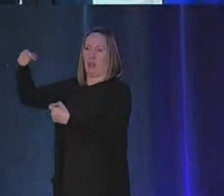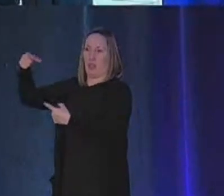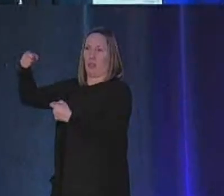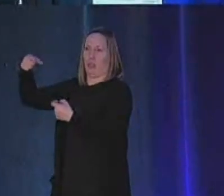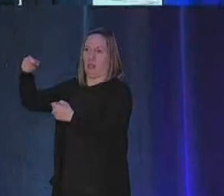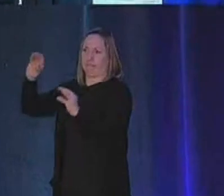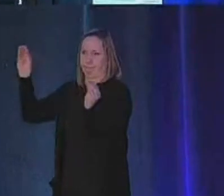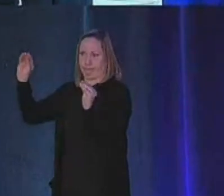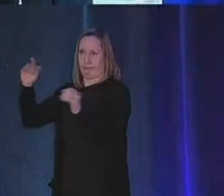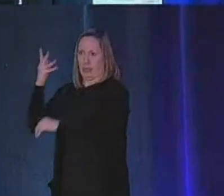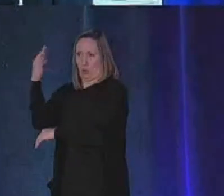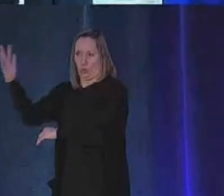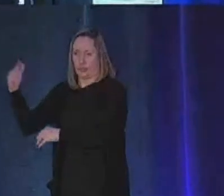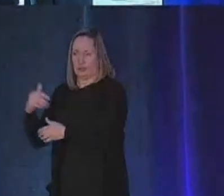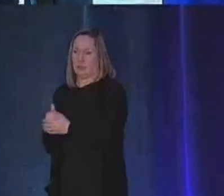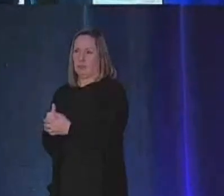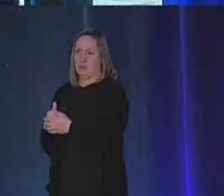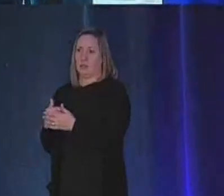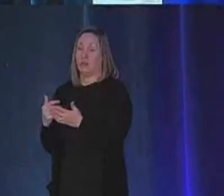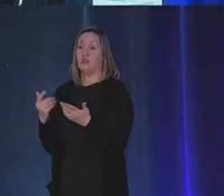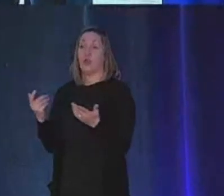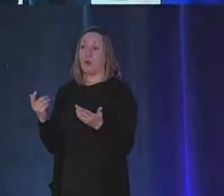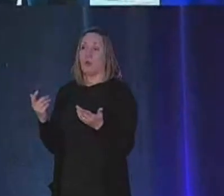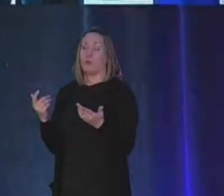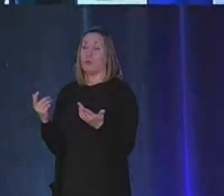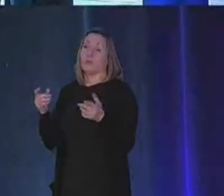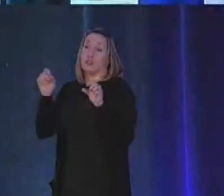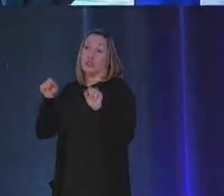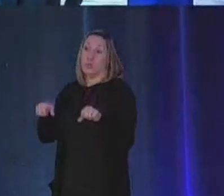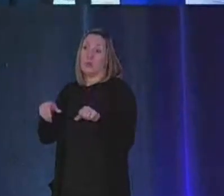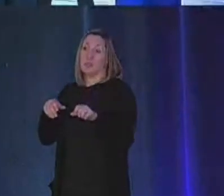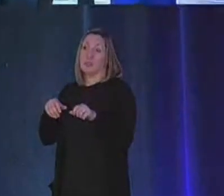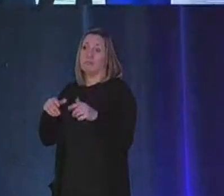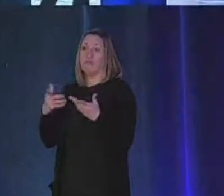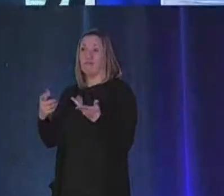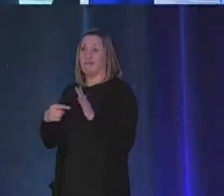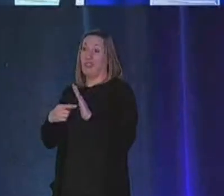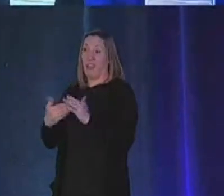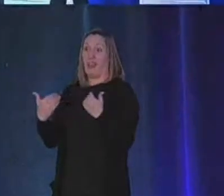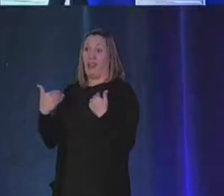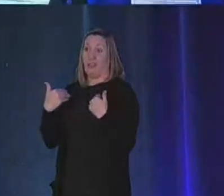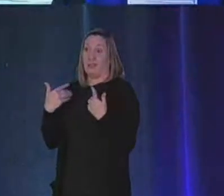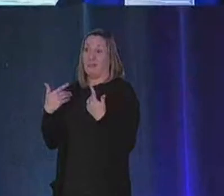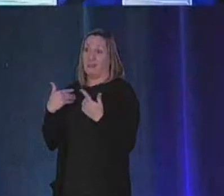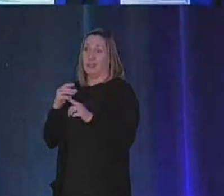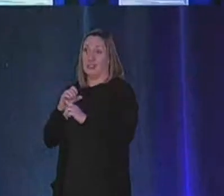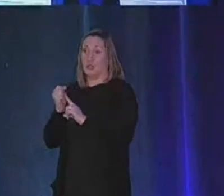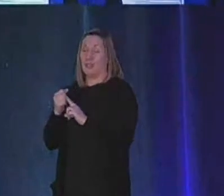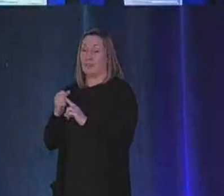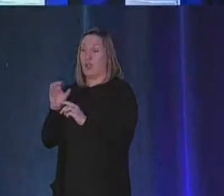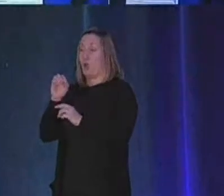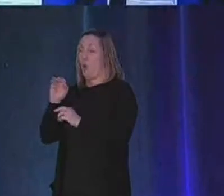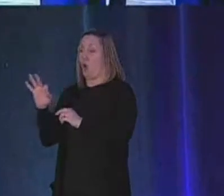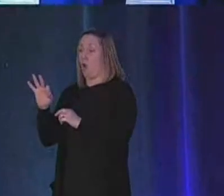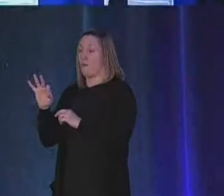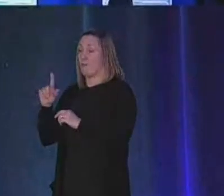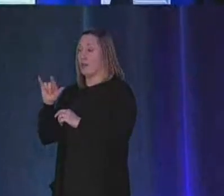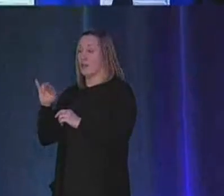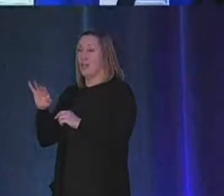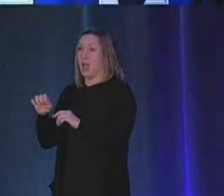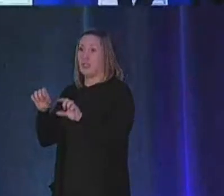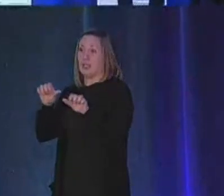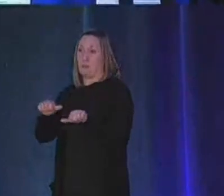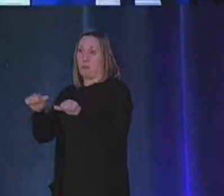in the woods, all right? So you can make a case for having offline capabilities, you